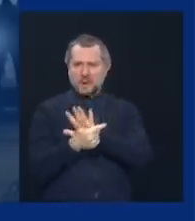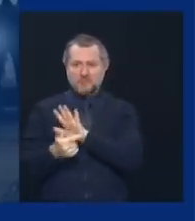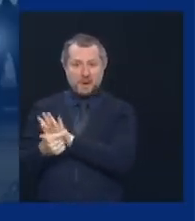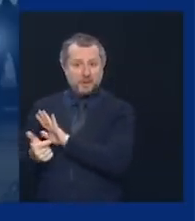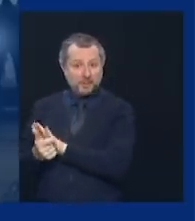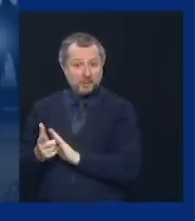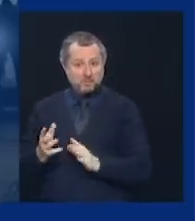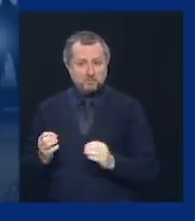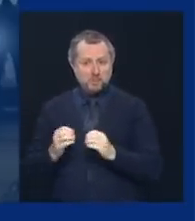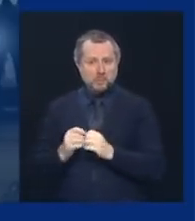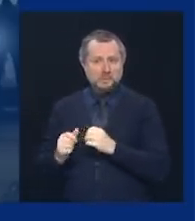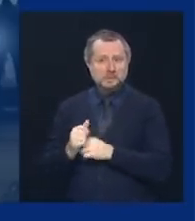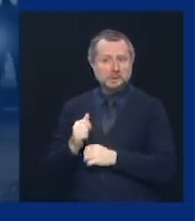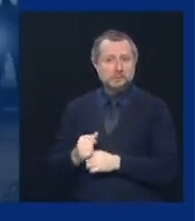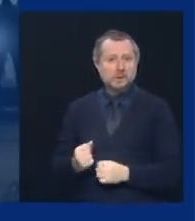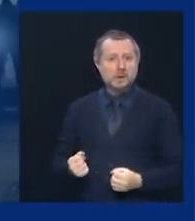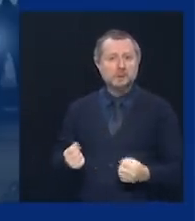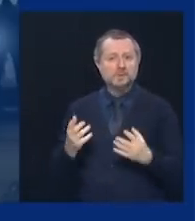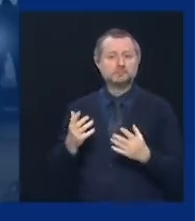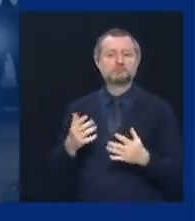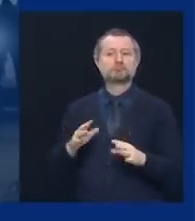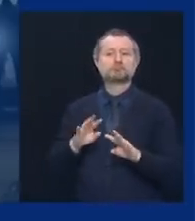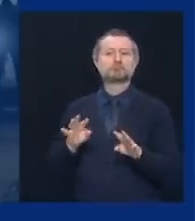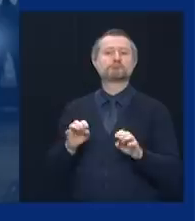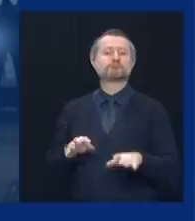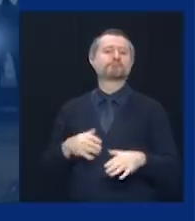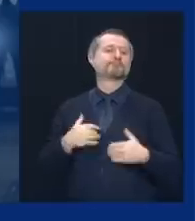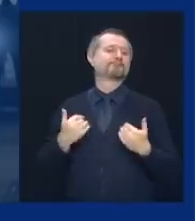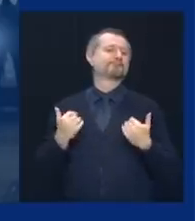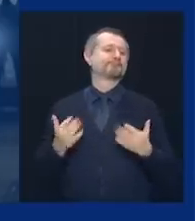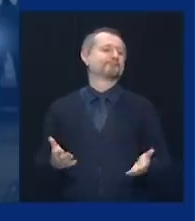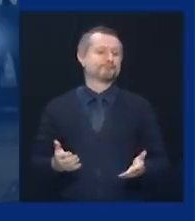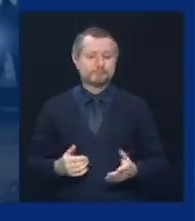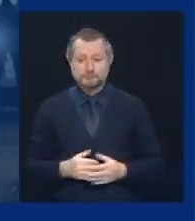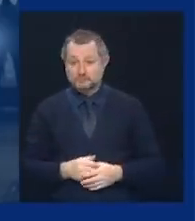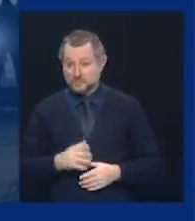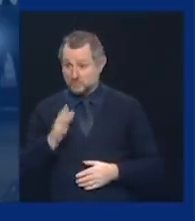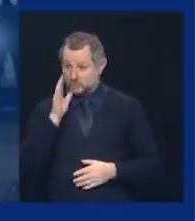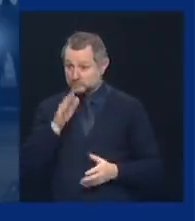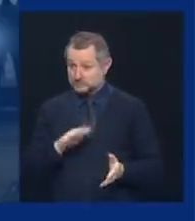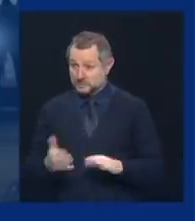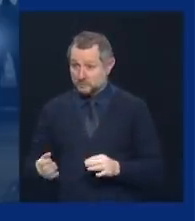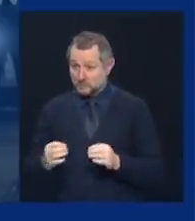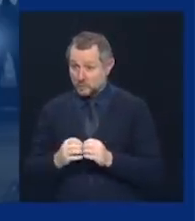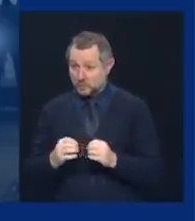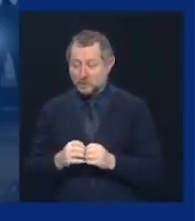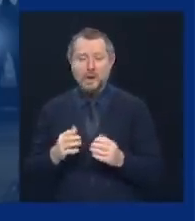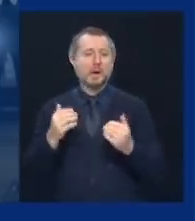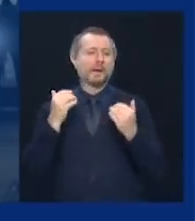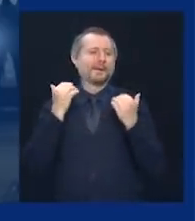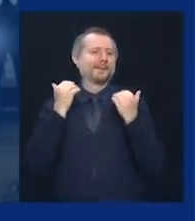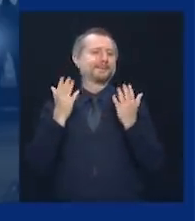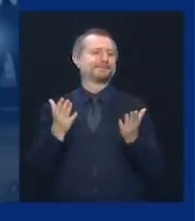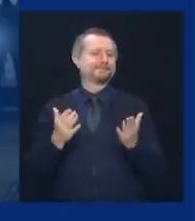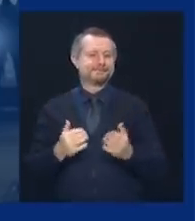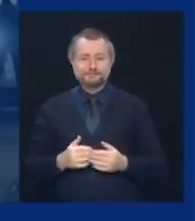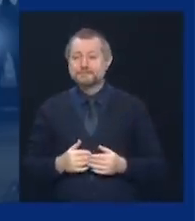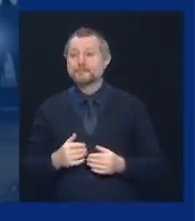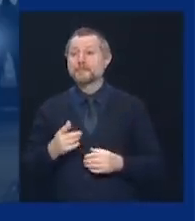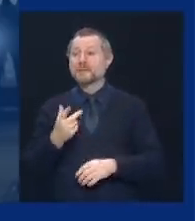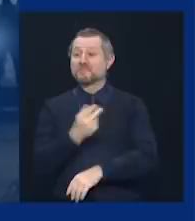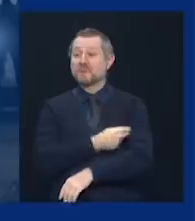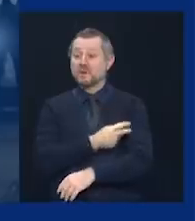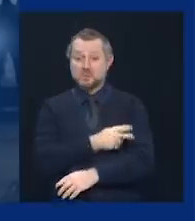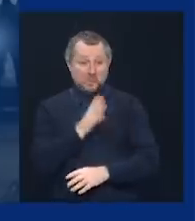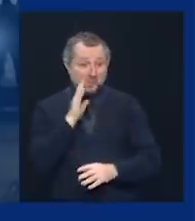know. We don't know if it's more deadly. We don't know if the vaccine works on it or